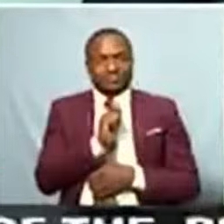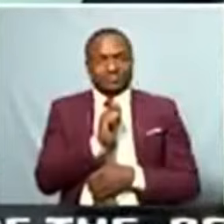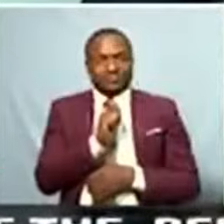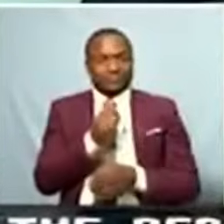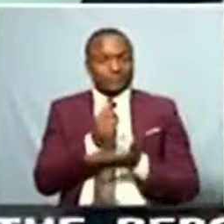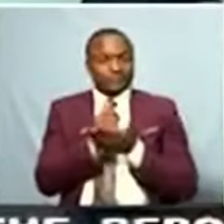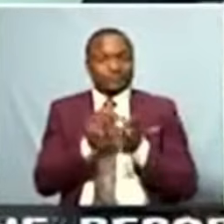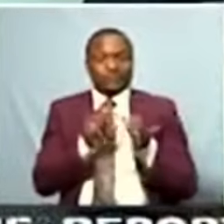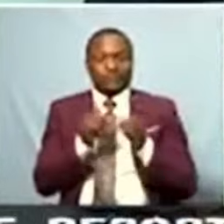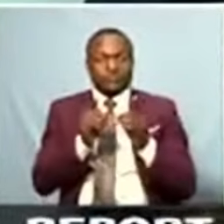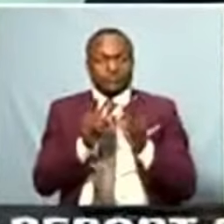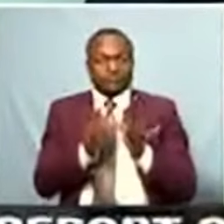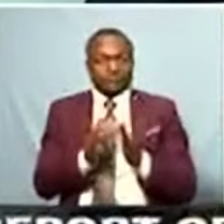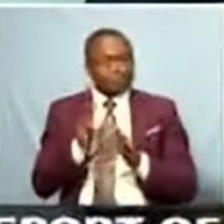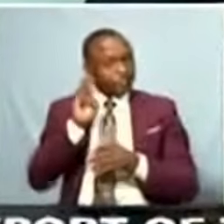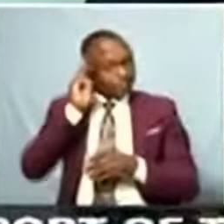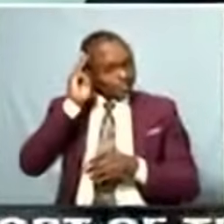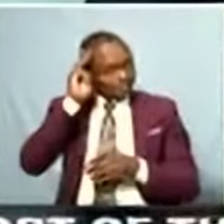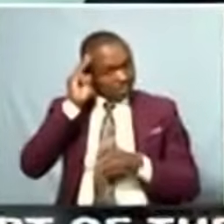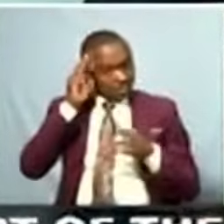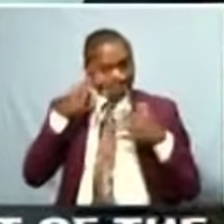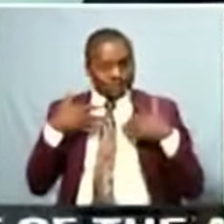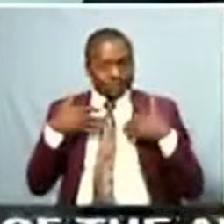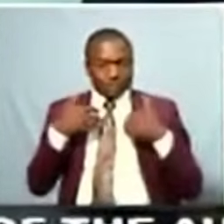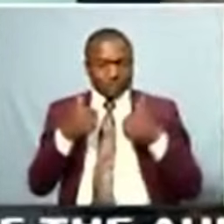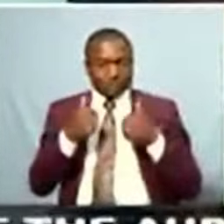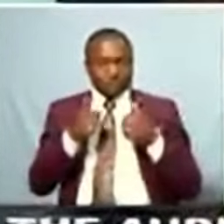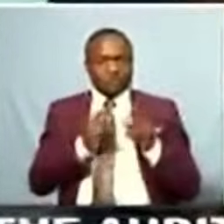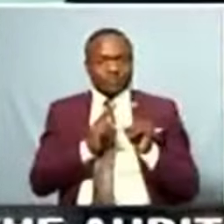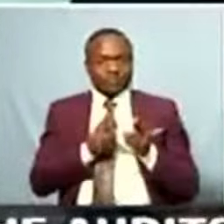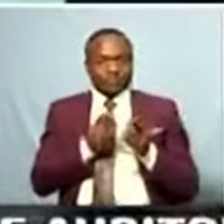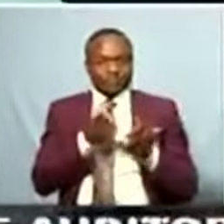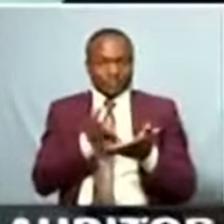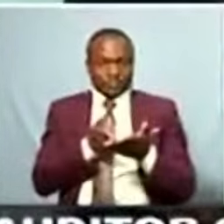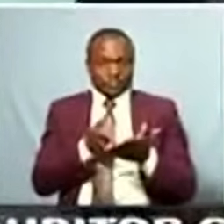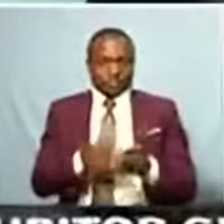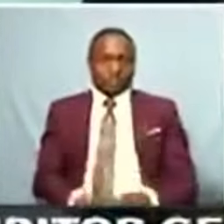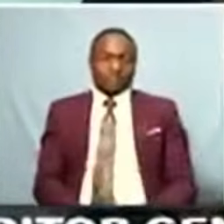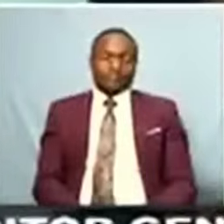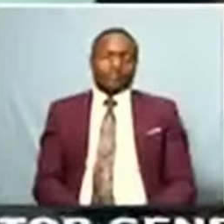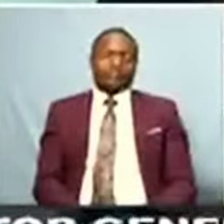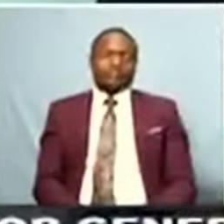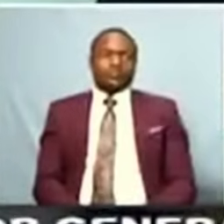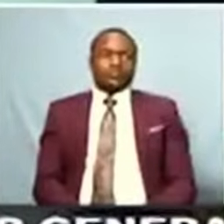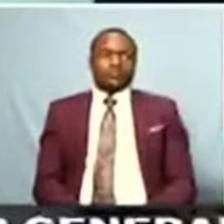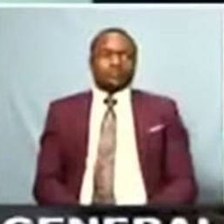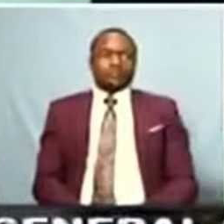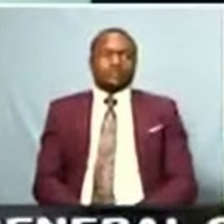Assistant Director Infrastructure from Ministry of Health to just answer that part.